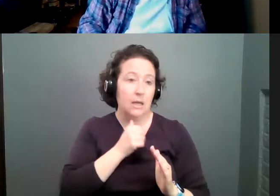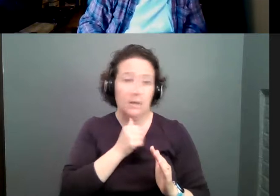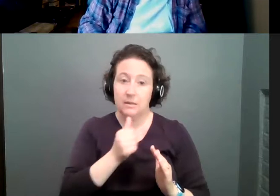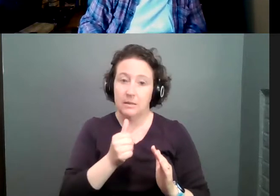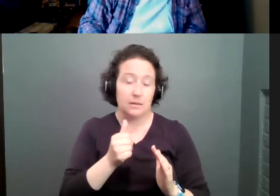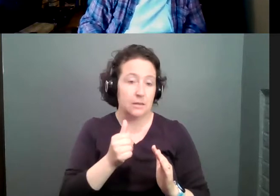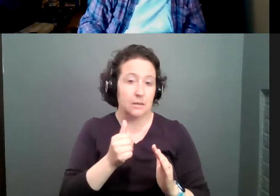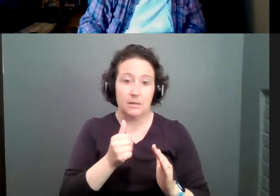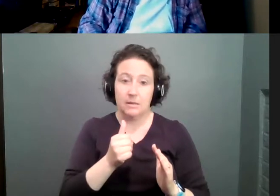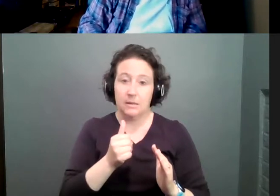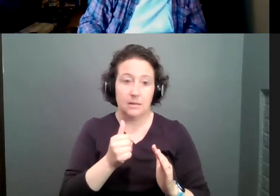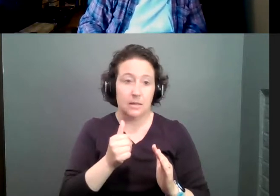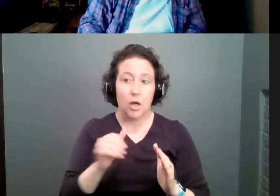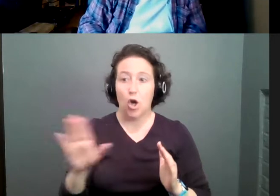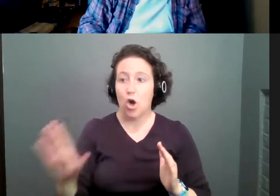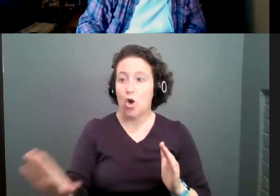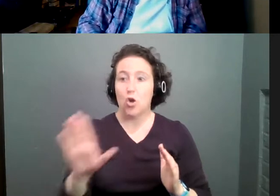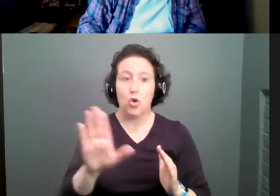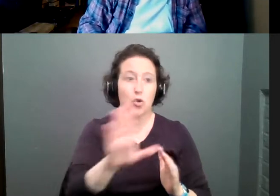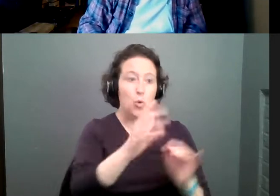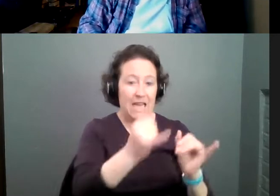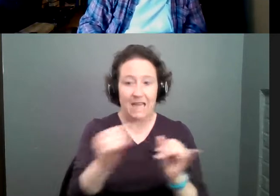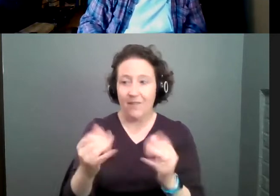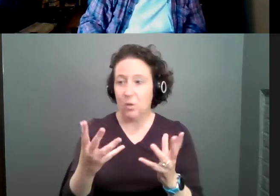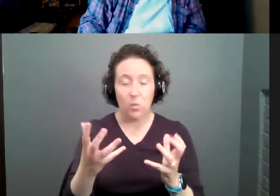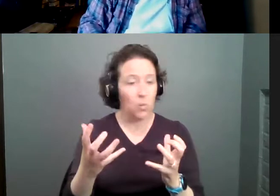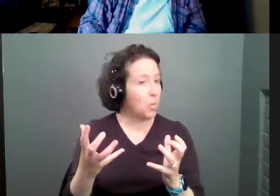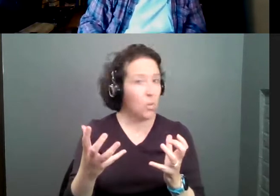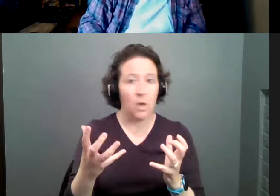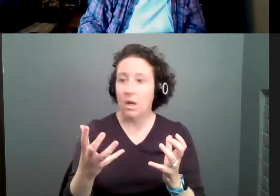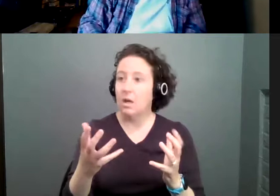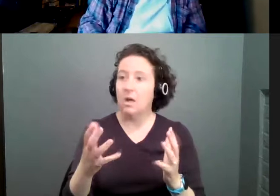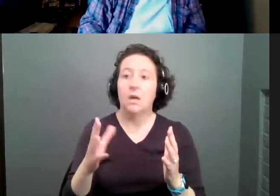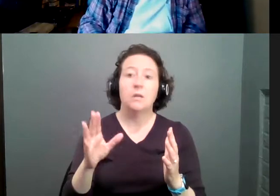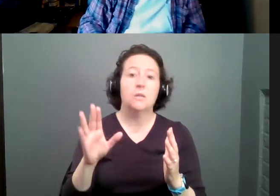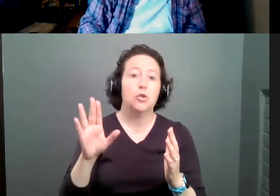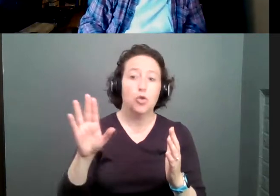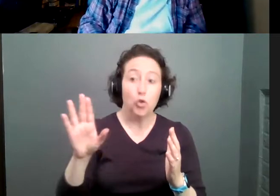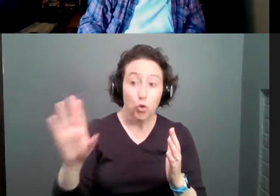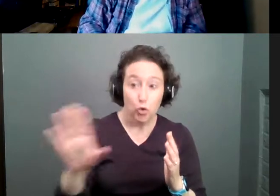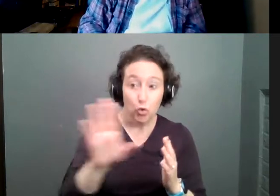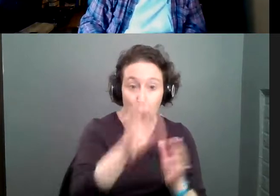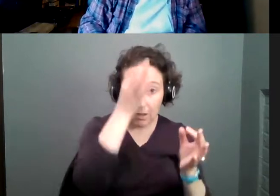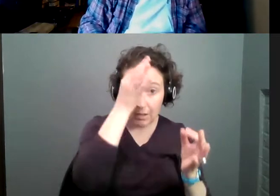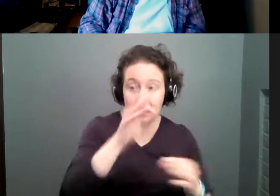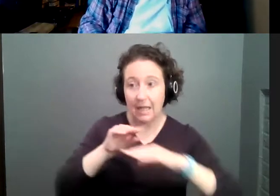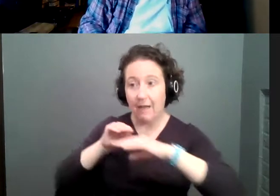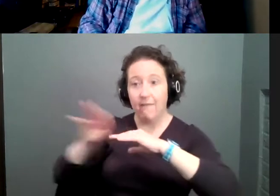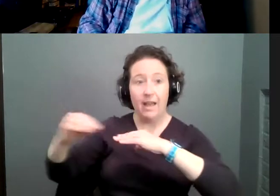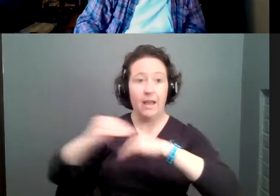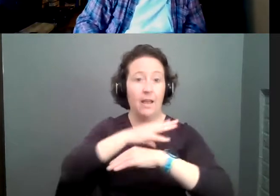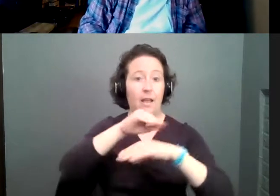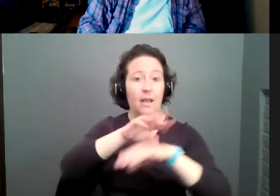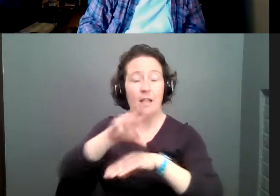each individual's desires. This is about protection of the public health. That is the